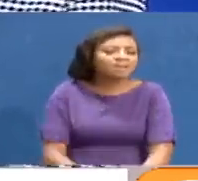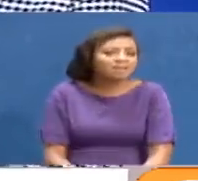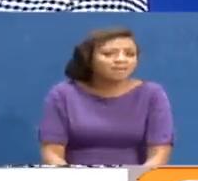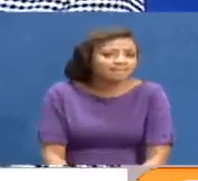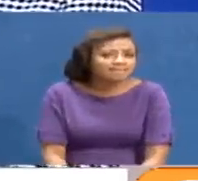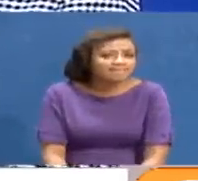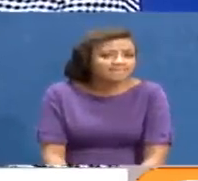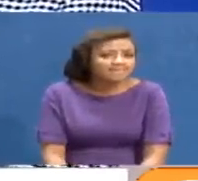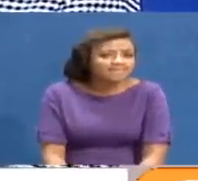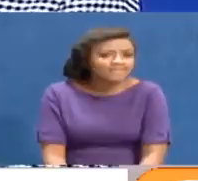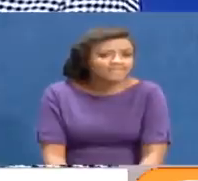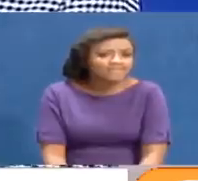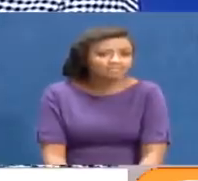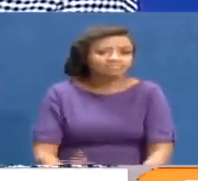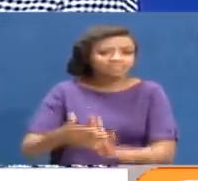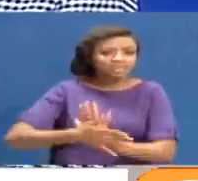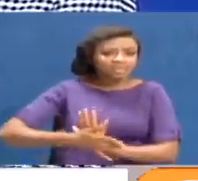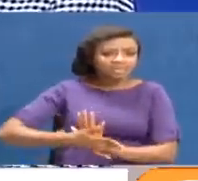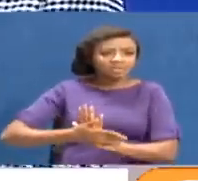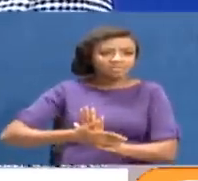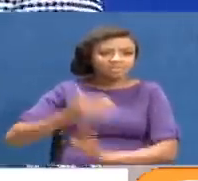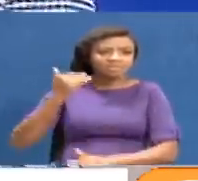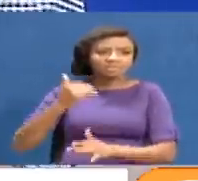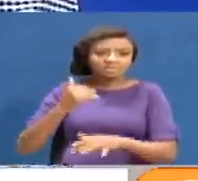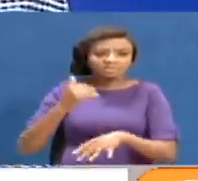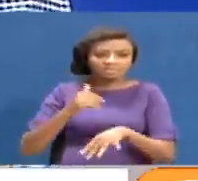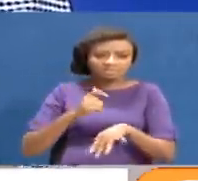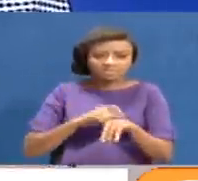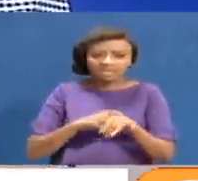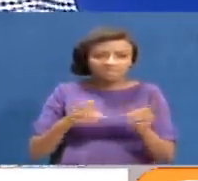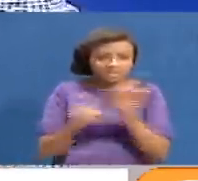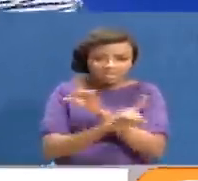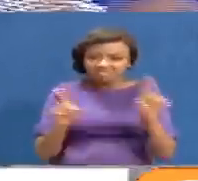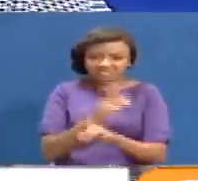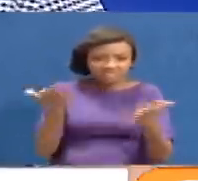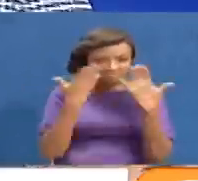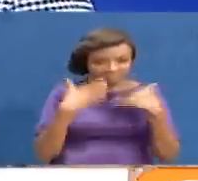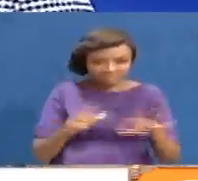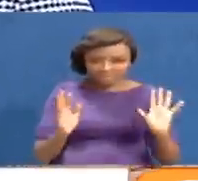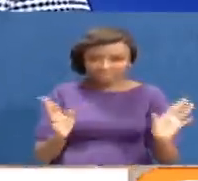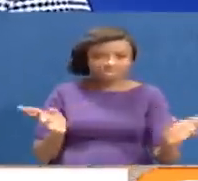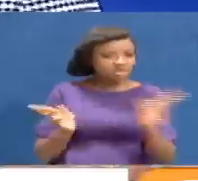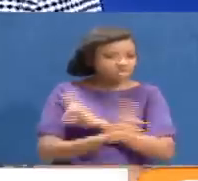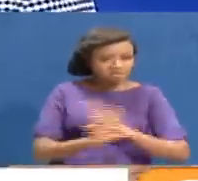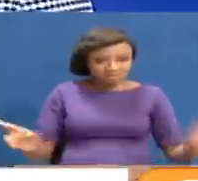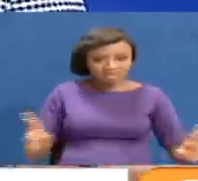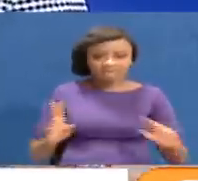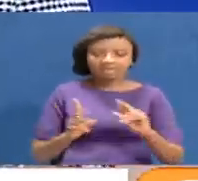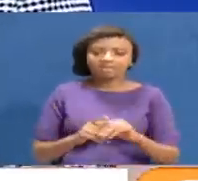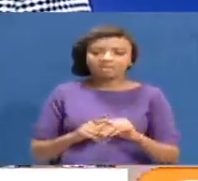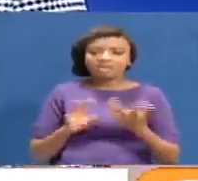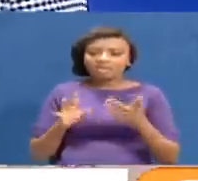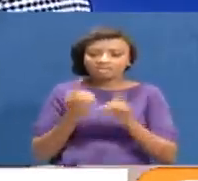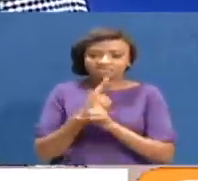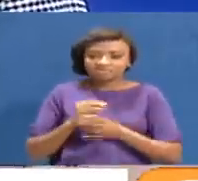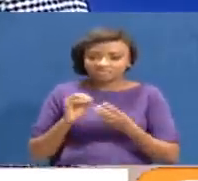then? Immediately, the paperwork, I think, is all done because and the